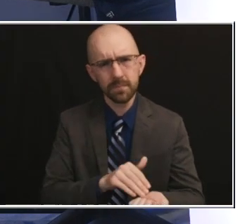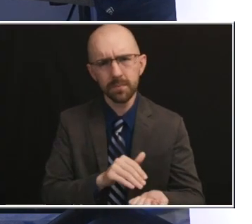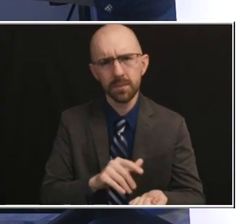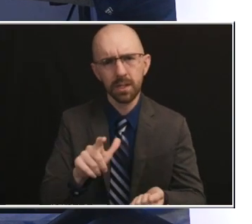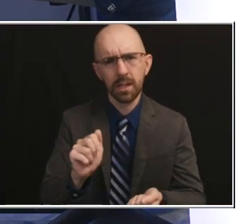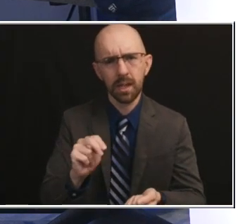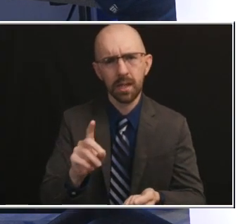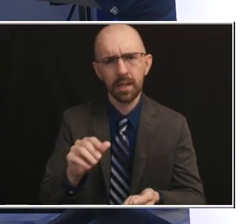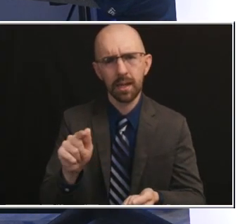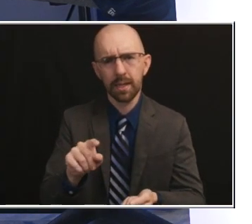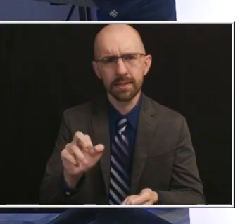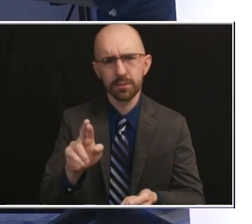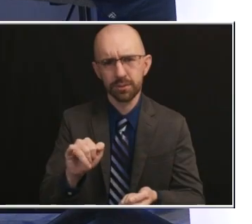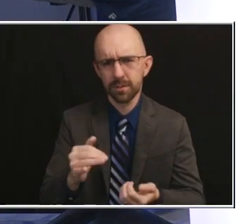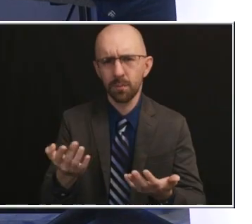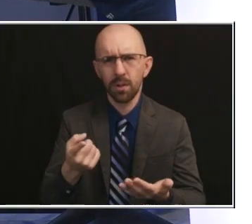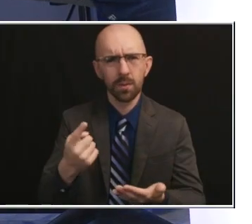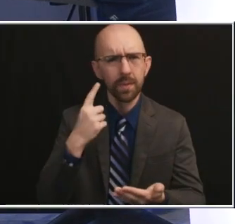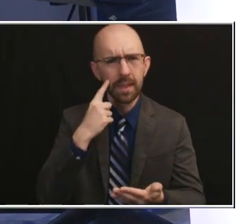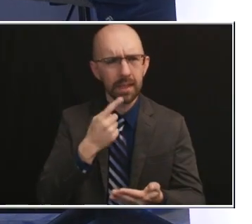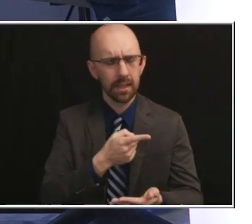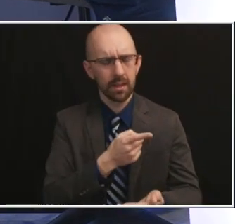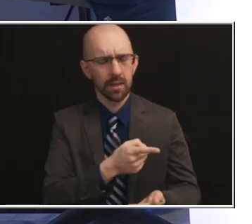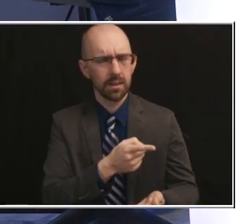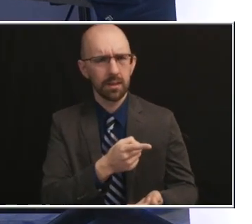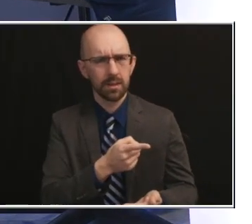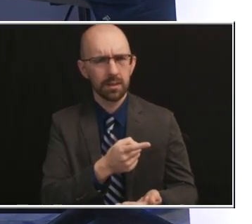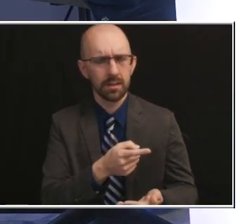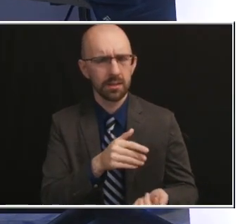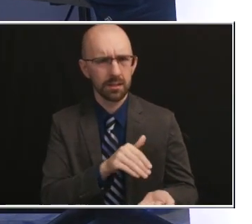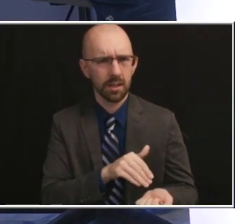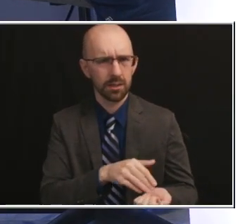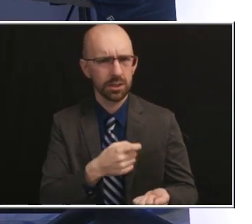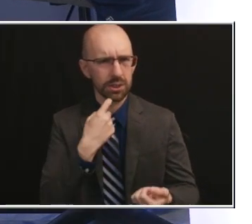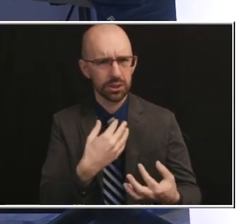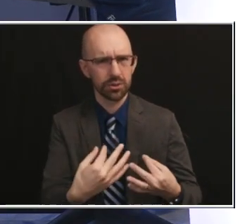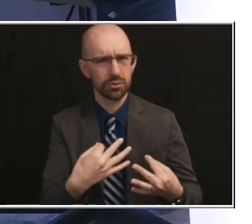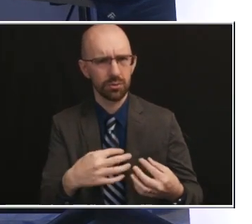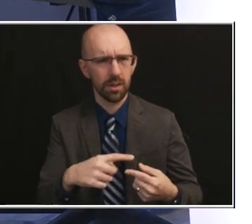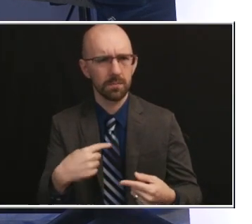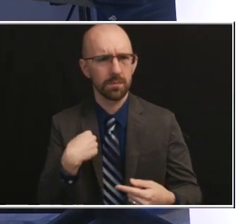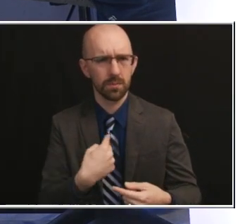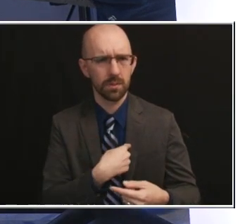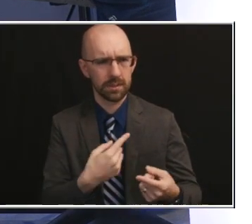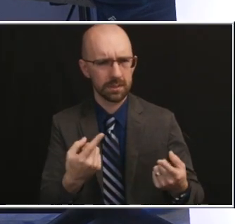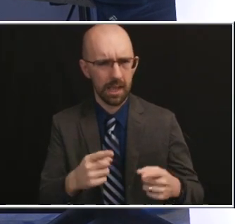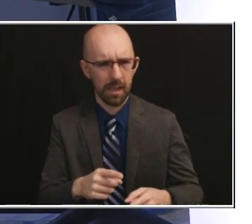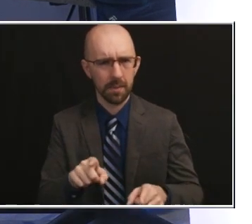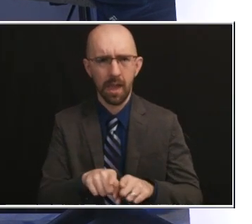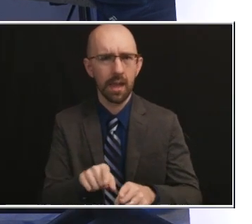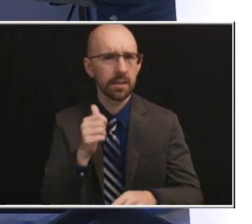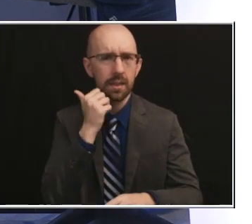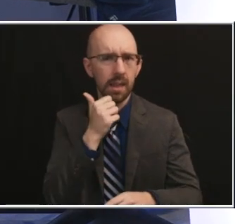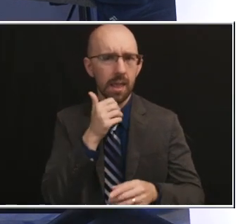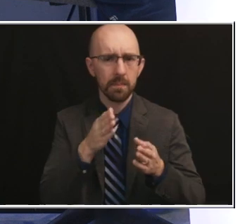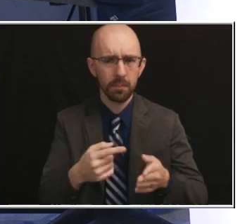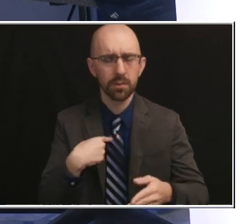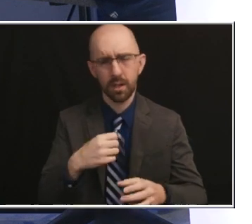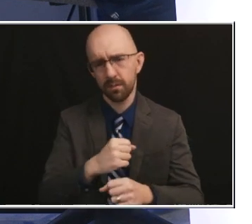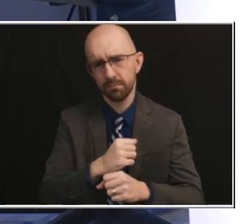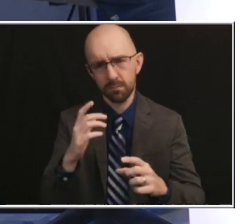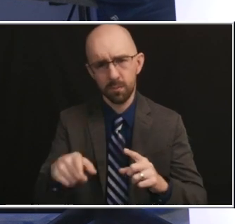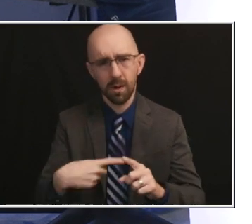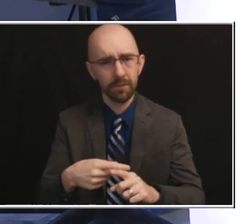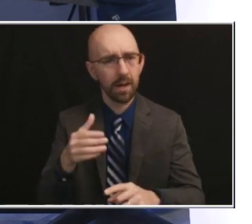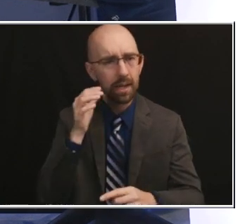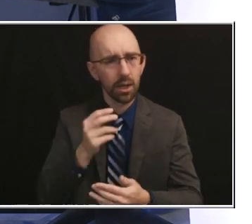you think what Dr. Jarzin just described happened to him? As a layperson, I picture when I hear of a seizure